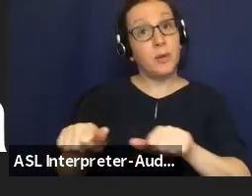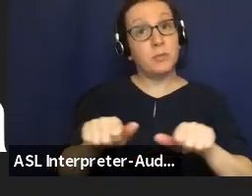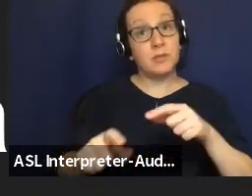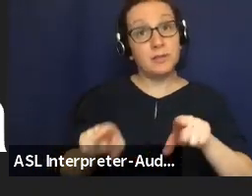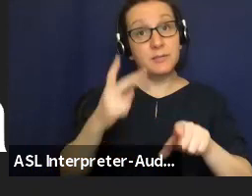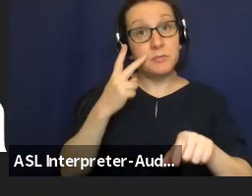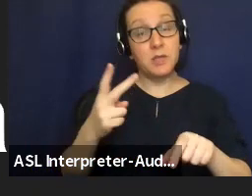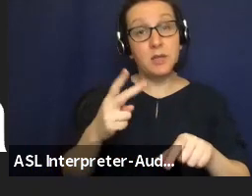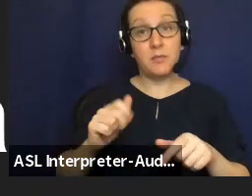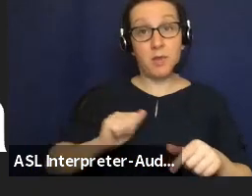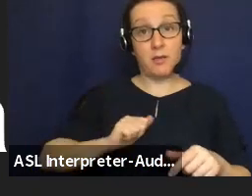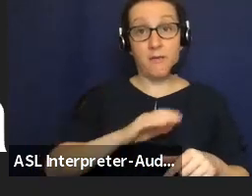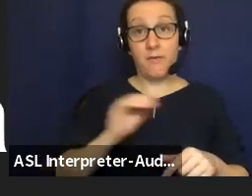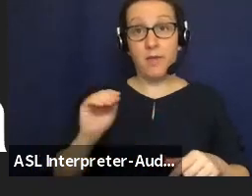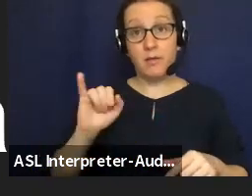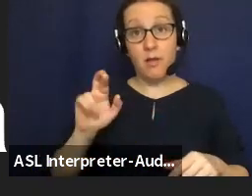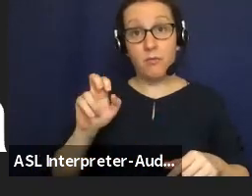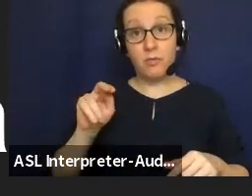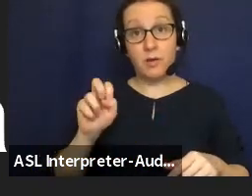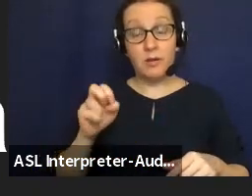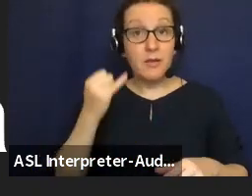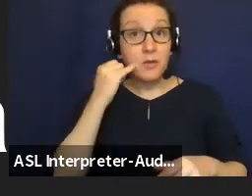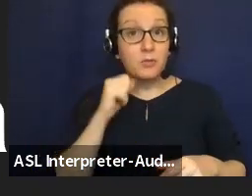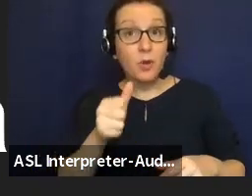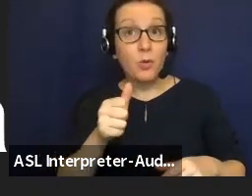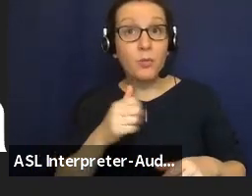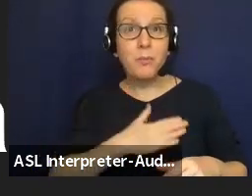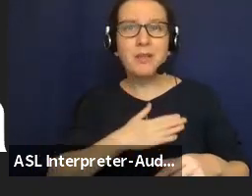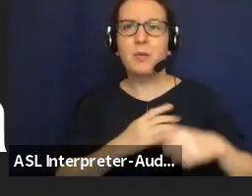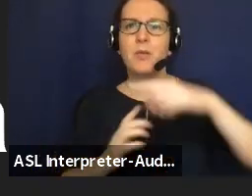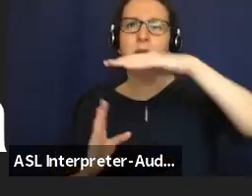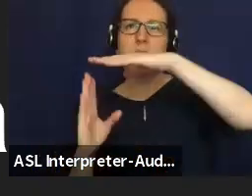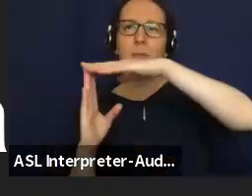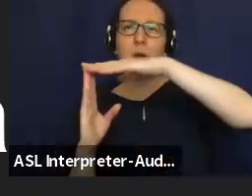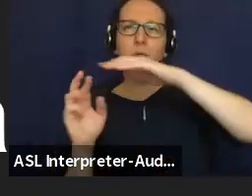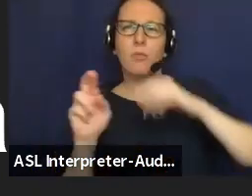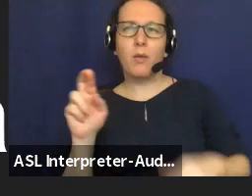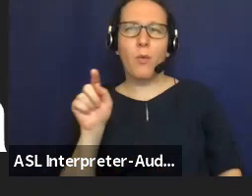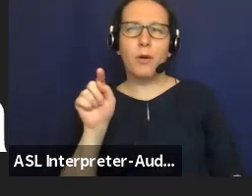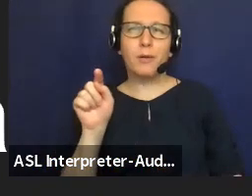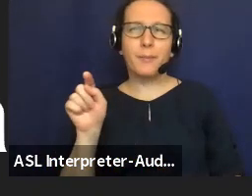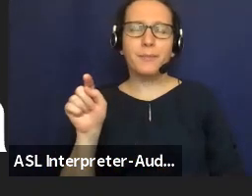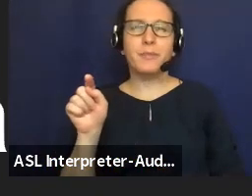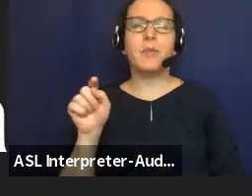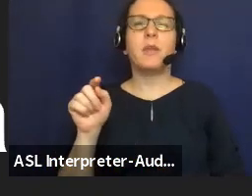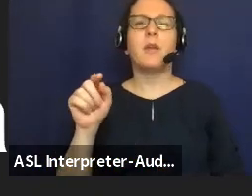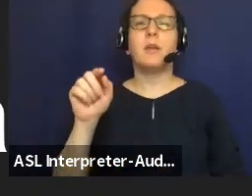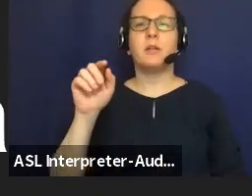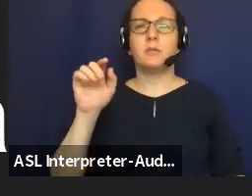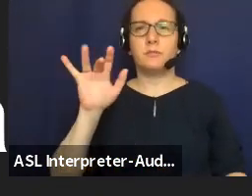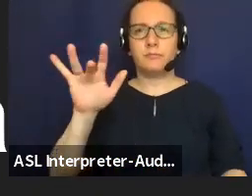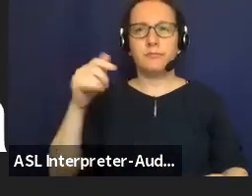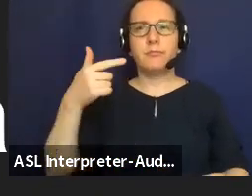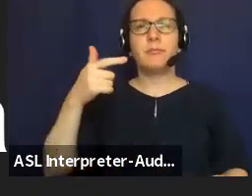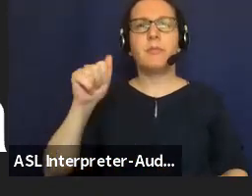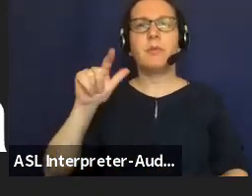shared screen. And if you can go to the top right corner of your screen and then put gallery view rather than